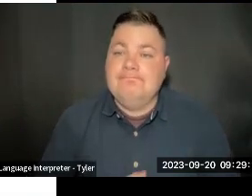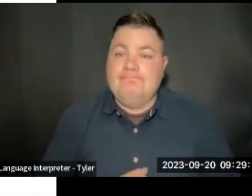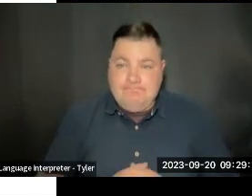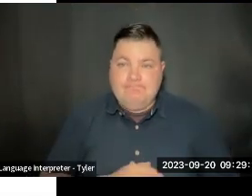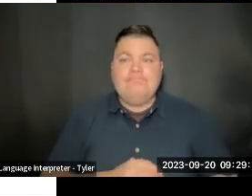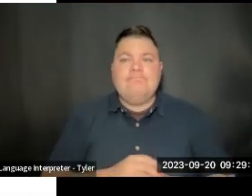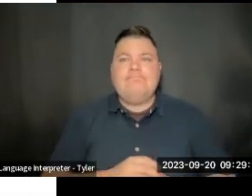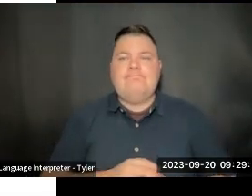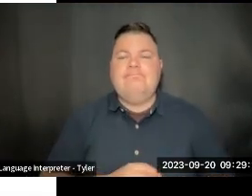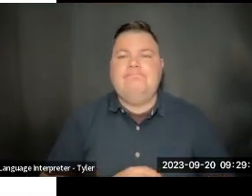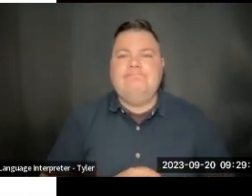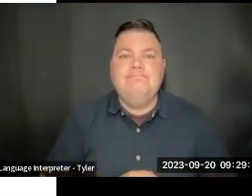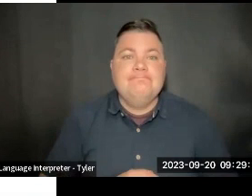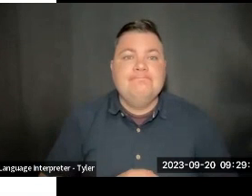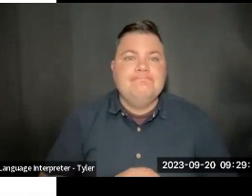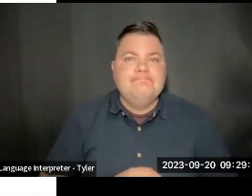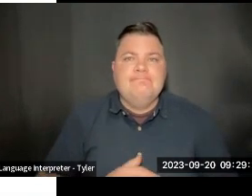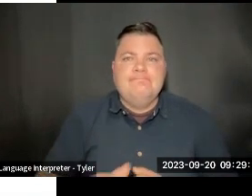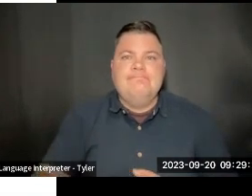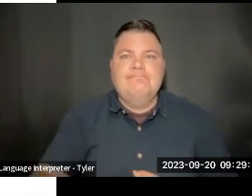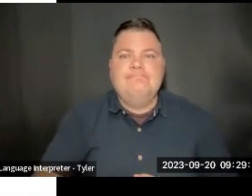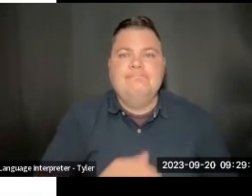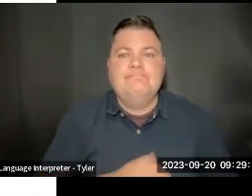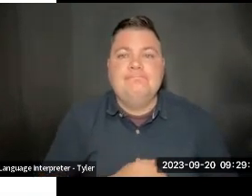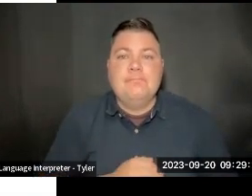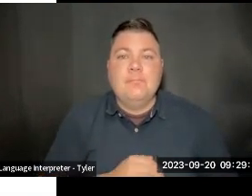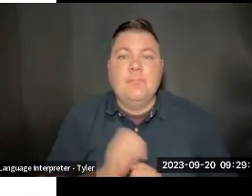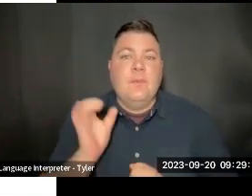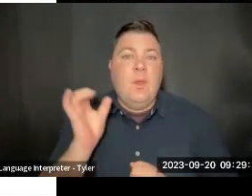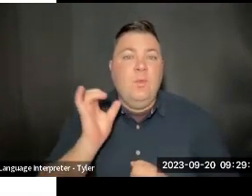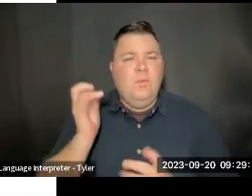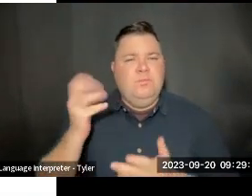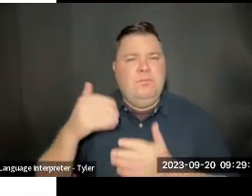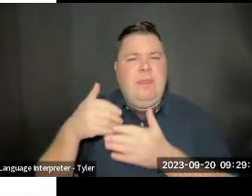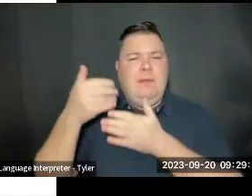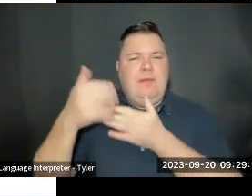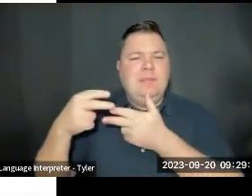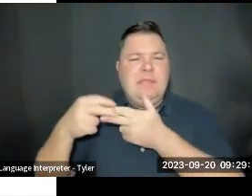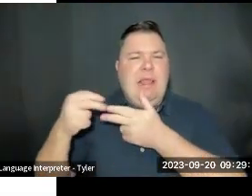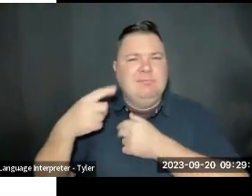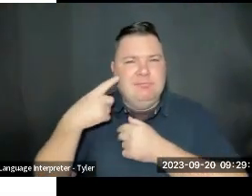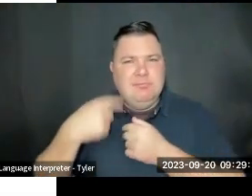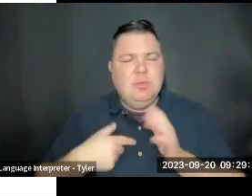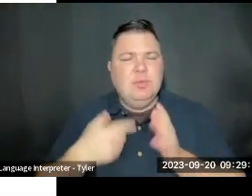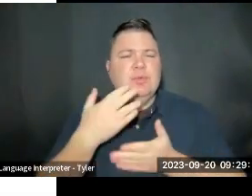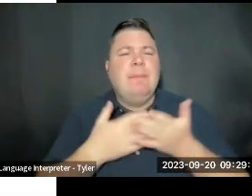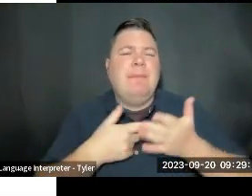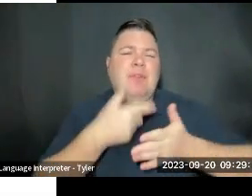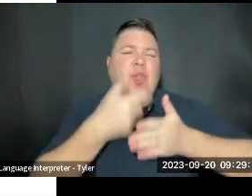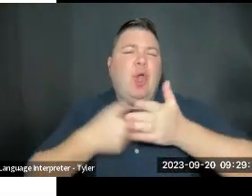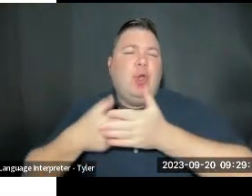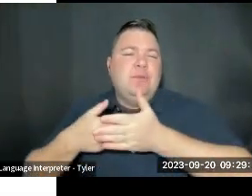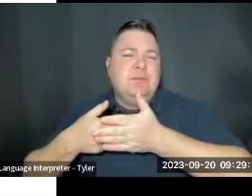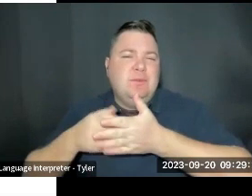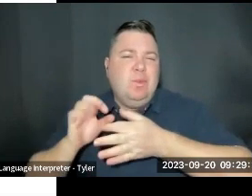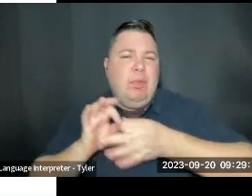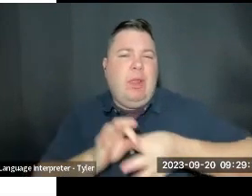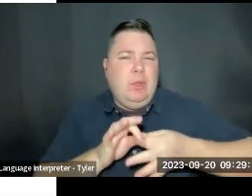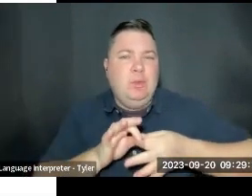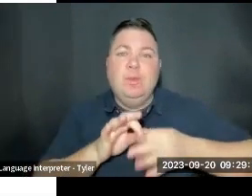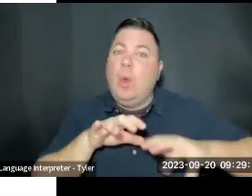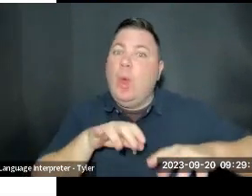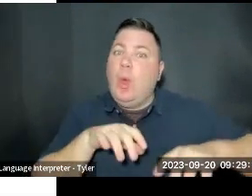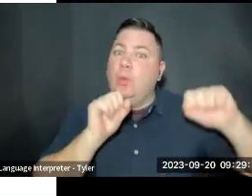just a little bit here on the next slide about some of the costs that are involved in